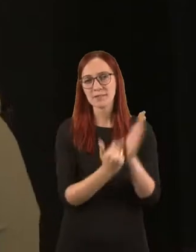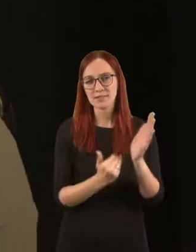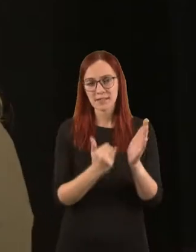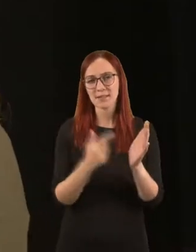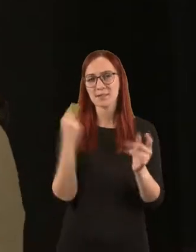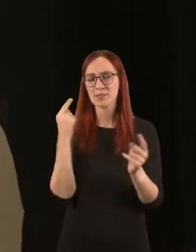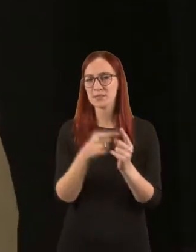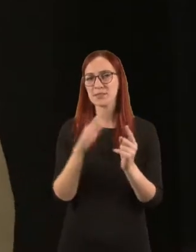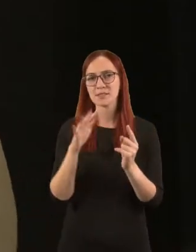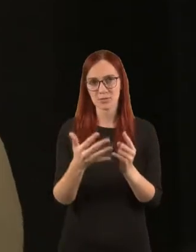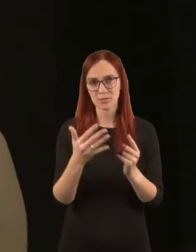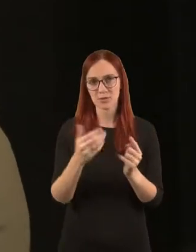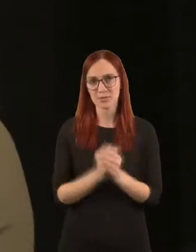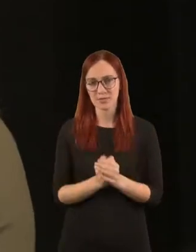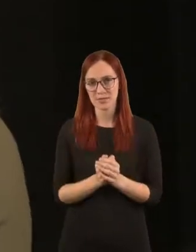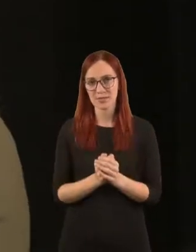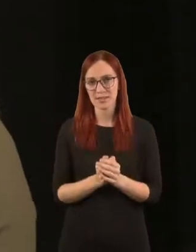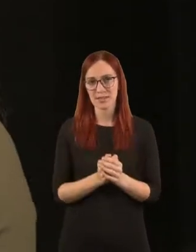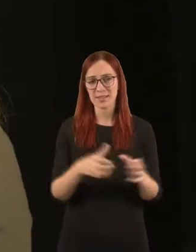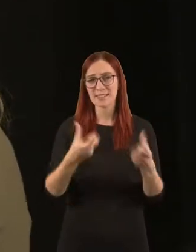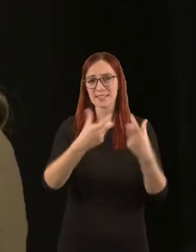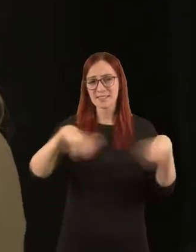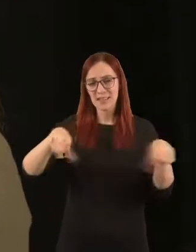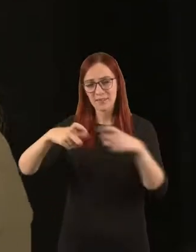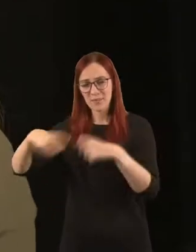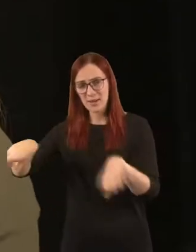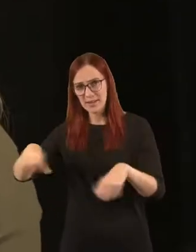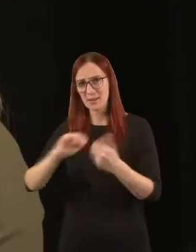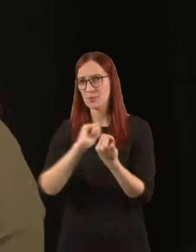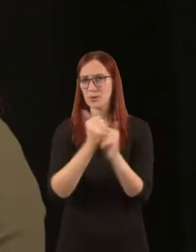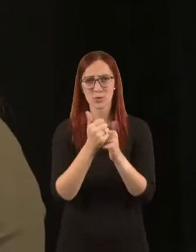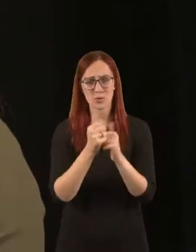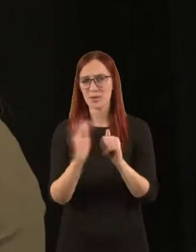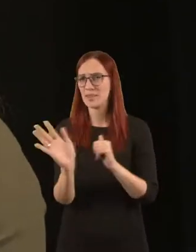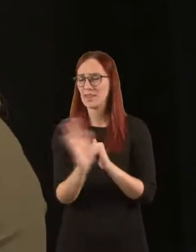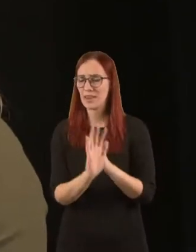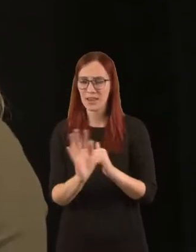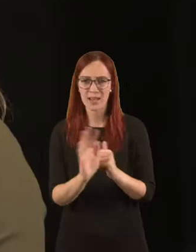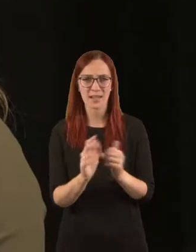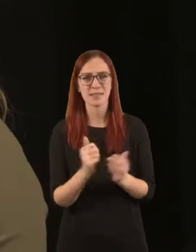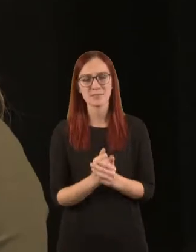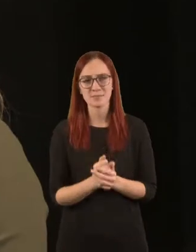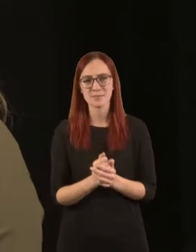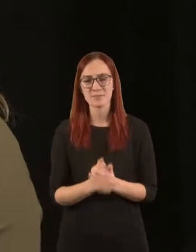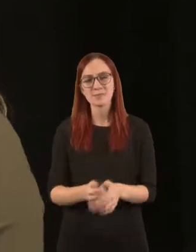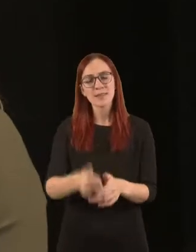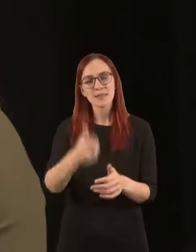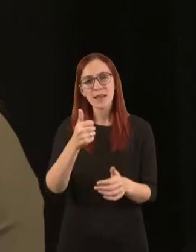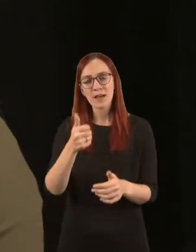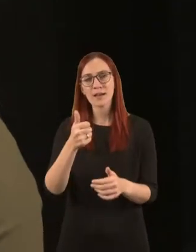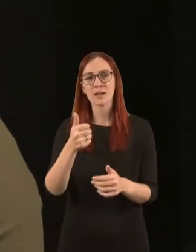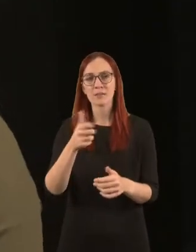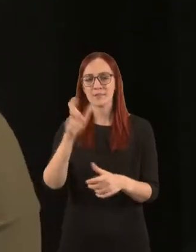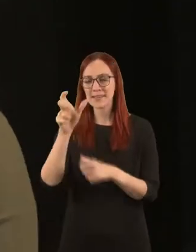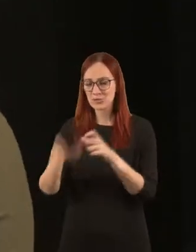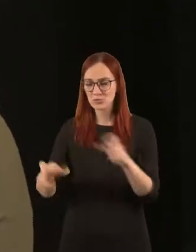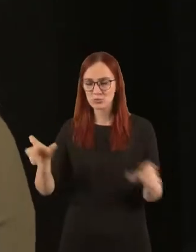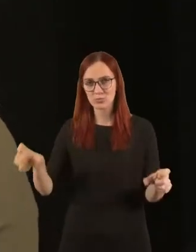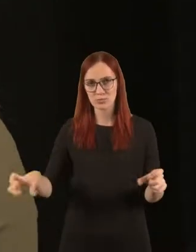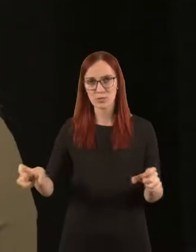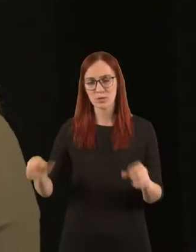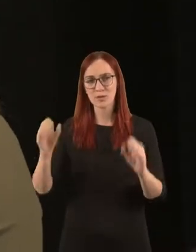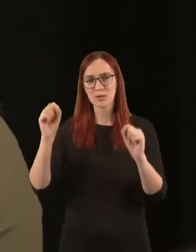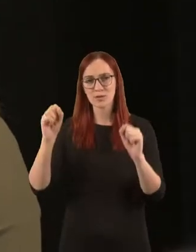me if I'm wrong, but the infrastructure law is not to introduce introduction or competition